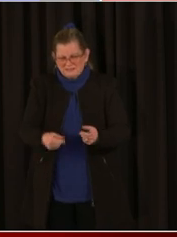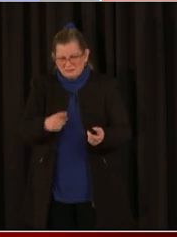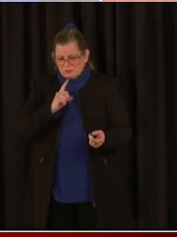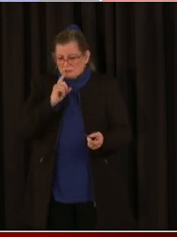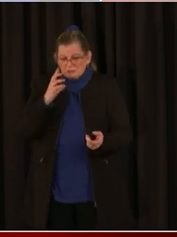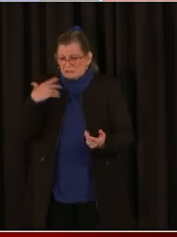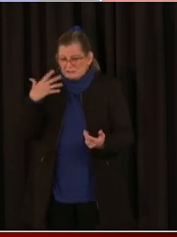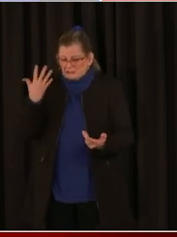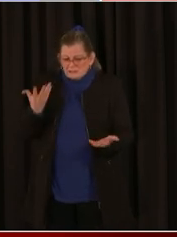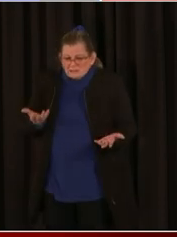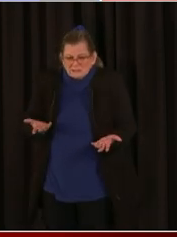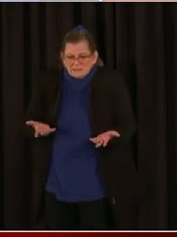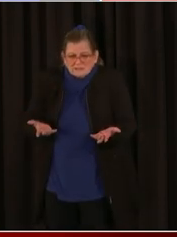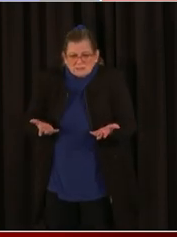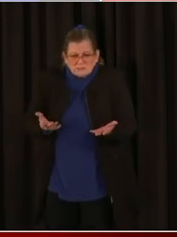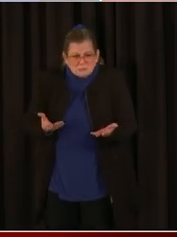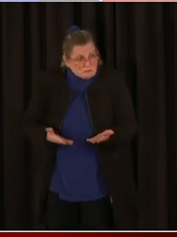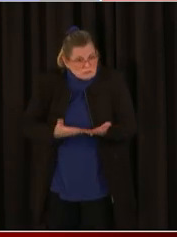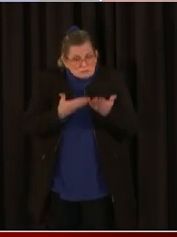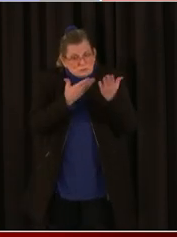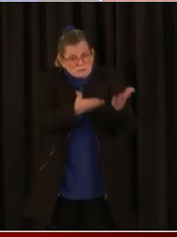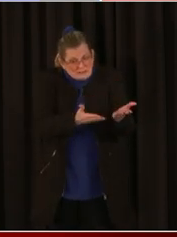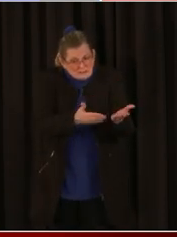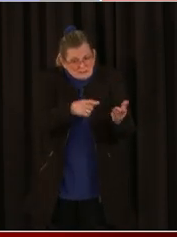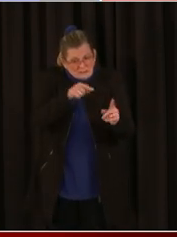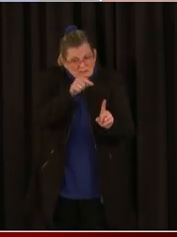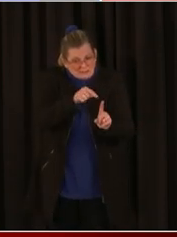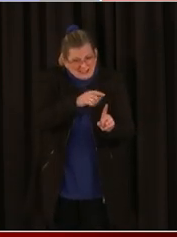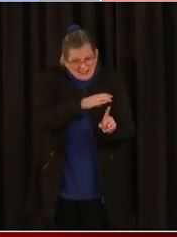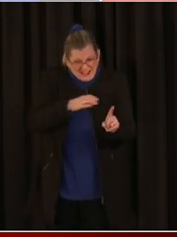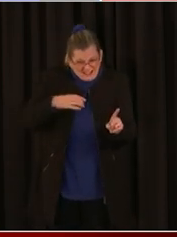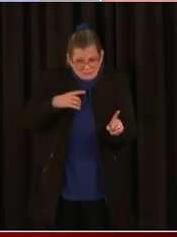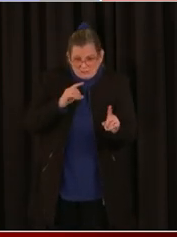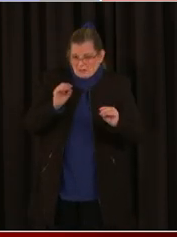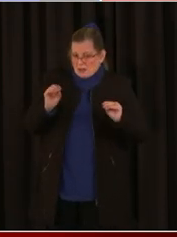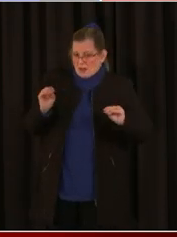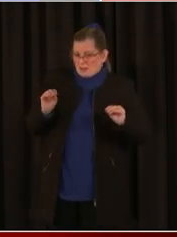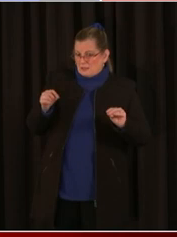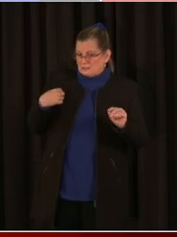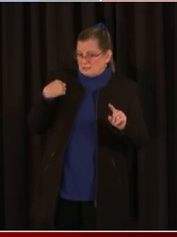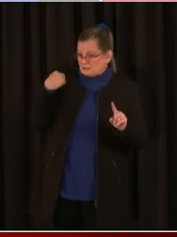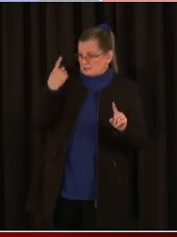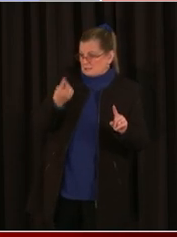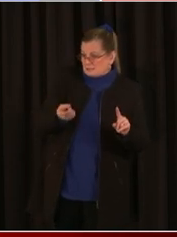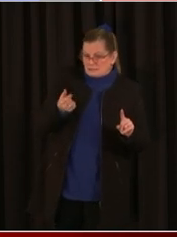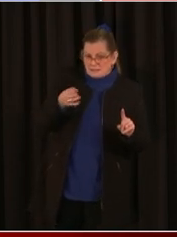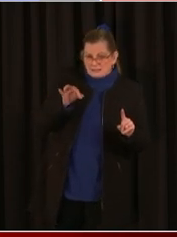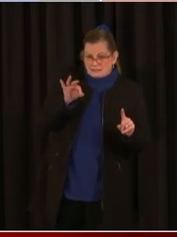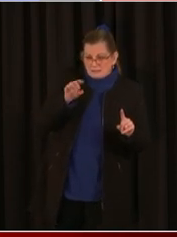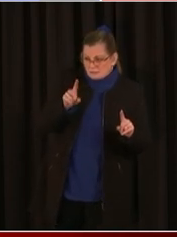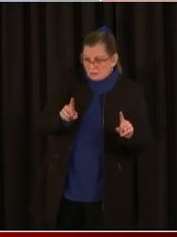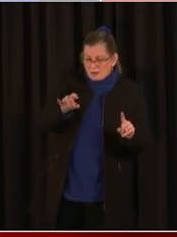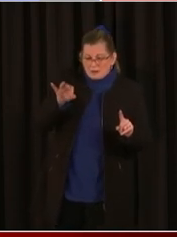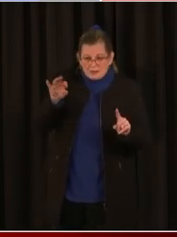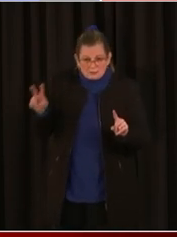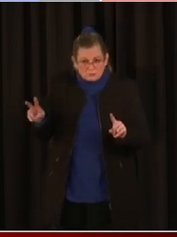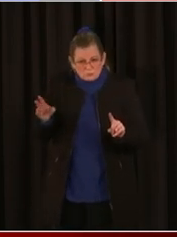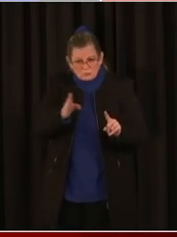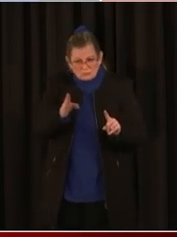it's ridiculous that we transmit legislation to Congress, which they've done nothing with since like 1991 or